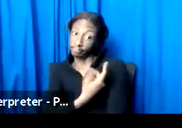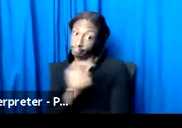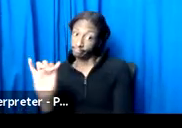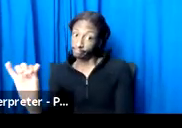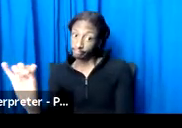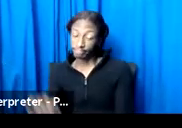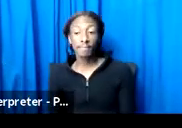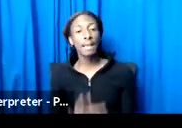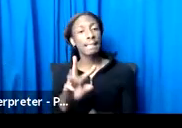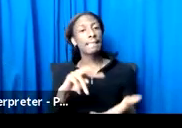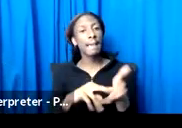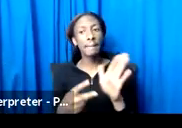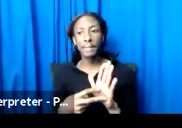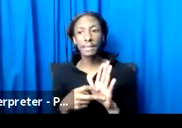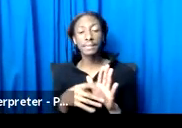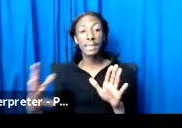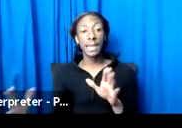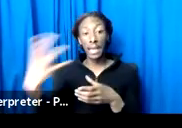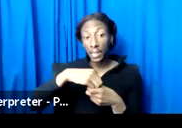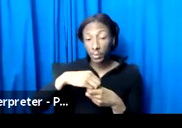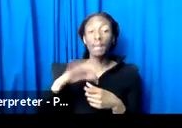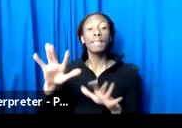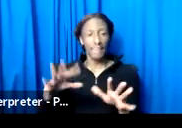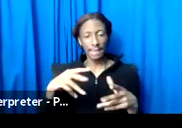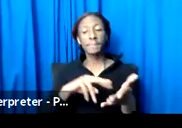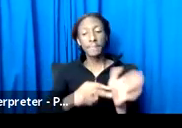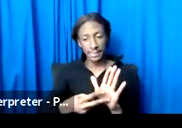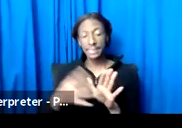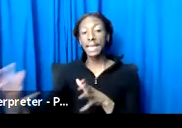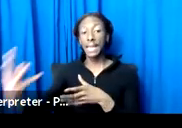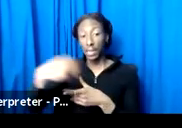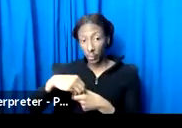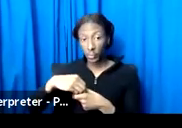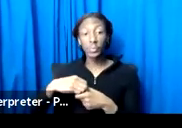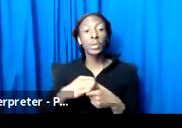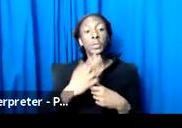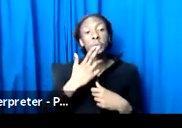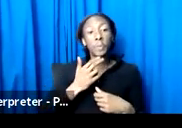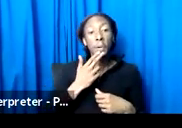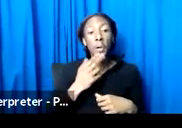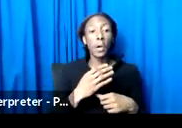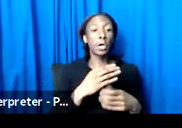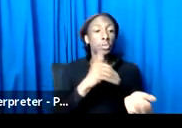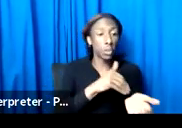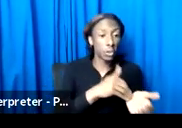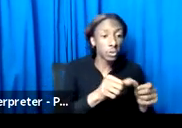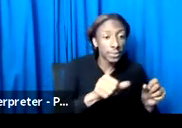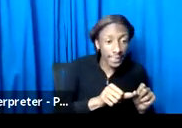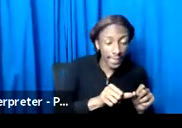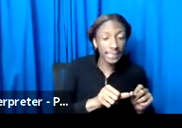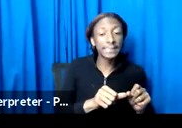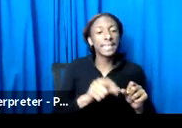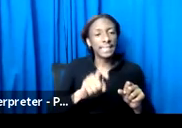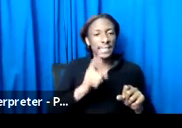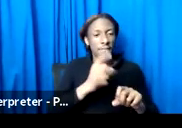This means this approach also includes expanding to include smaller provider sites needed to increase